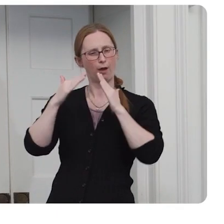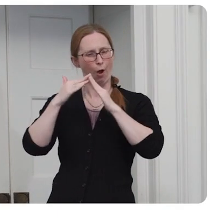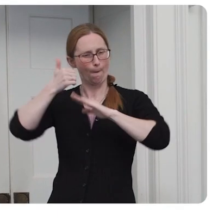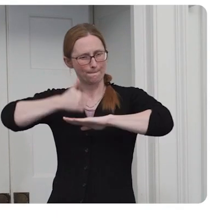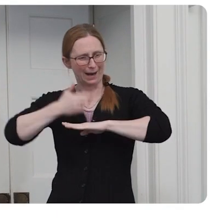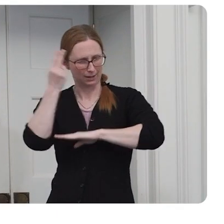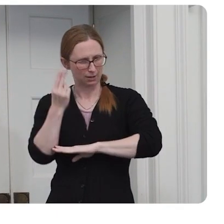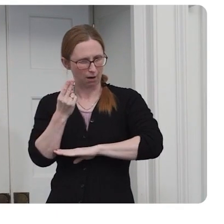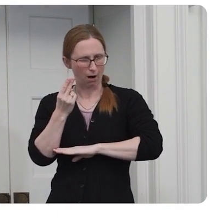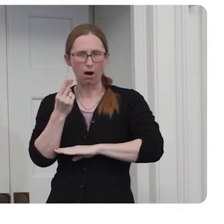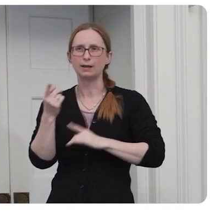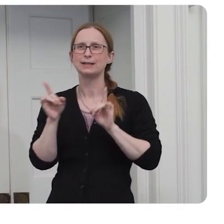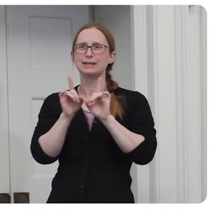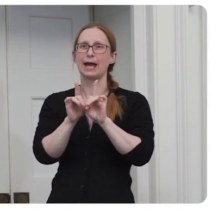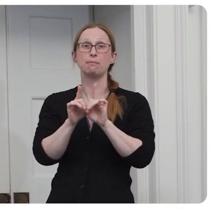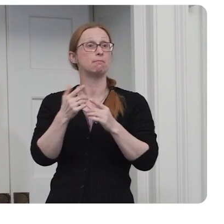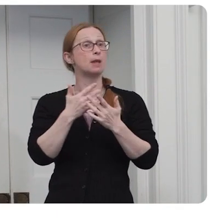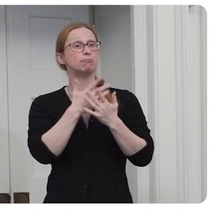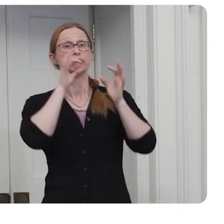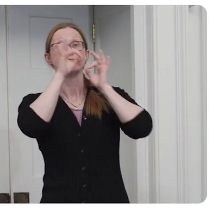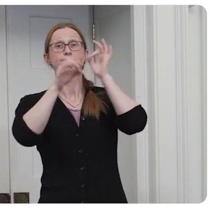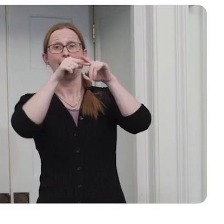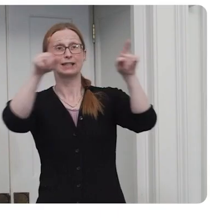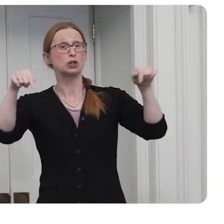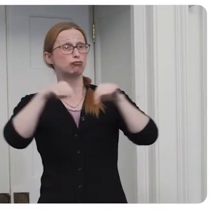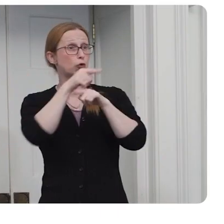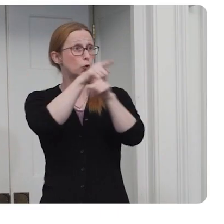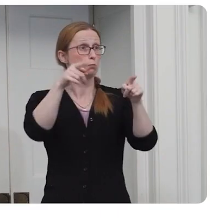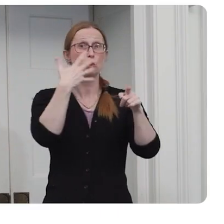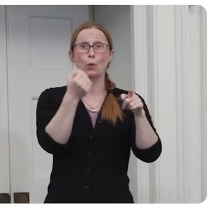other home-based artists. Yeah.